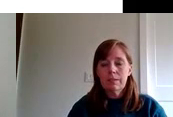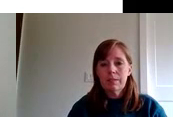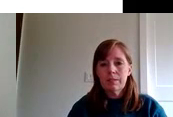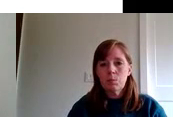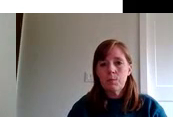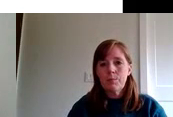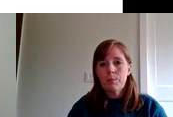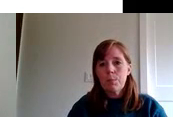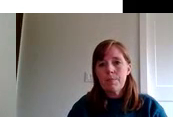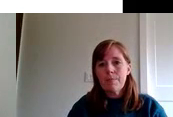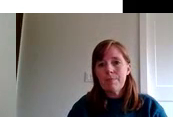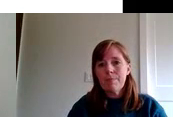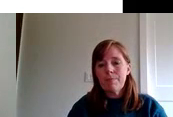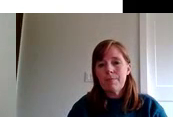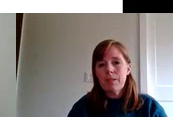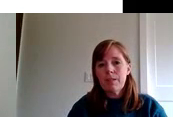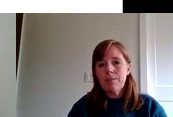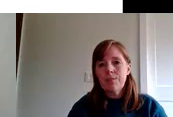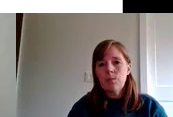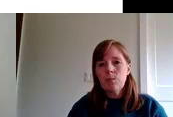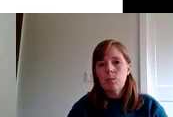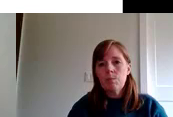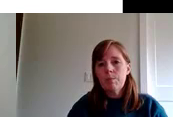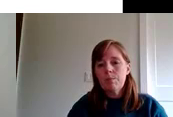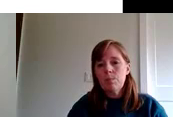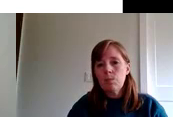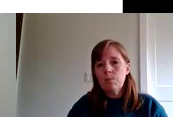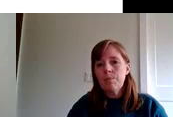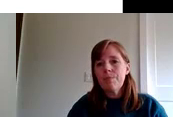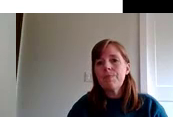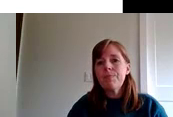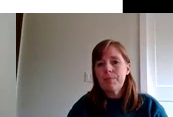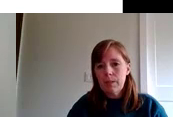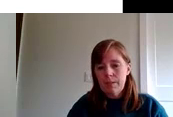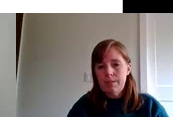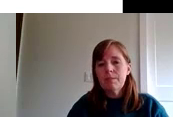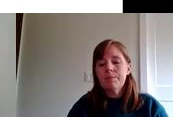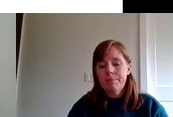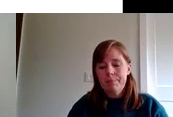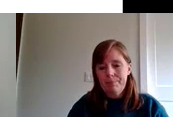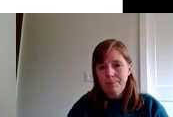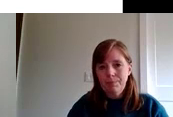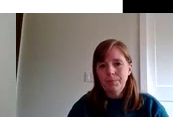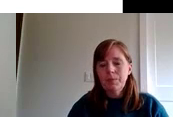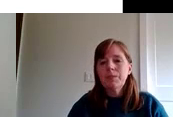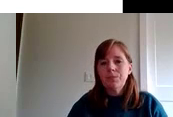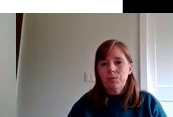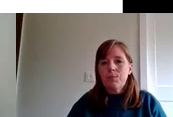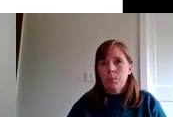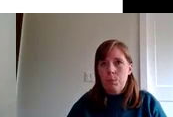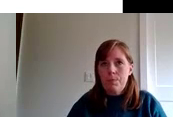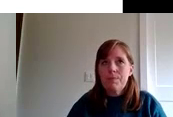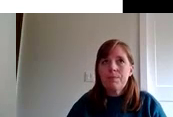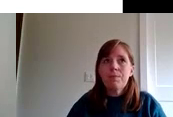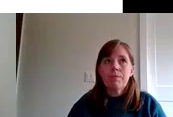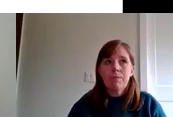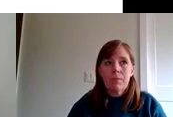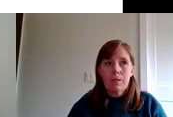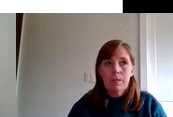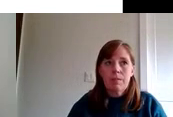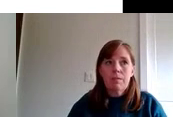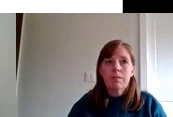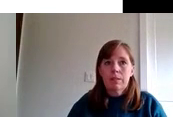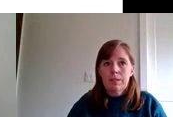got a student if their legs are dangling, you might want to stick a box or maybe even some cushions or something so that they can have their